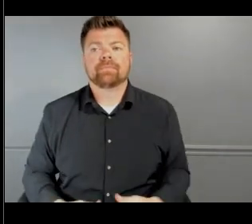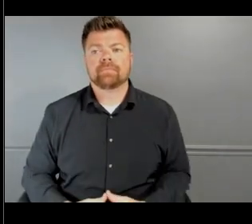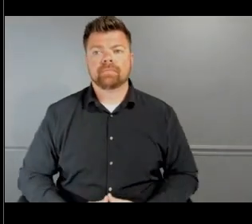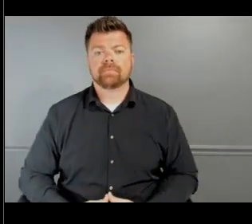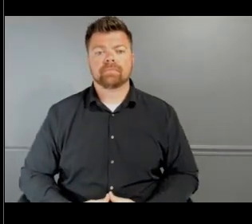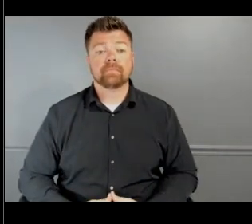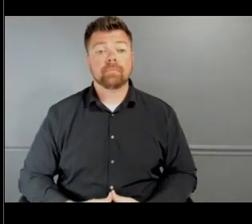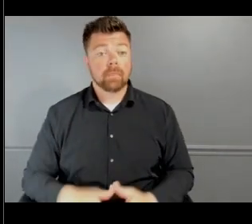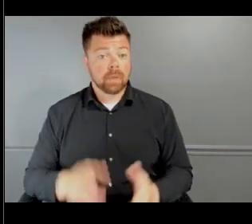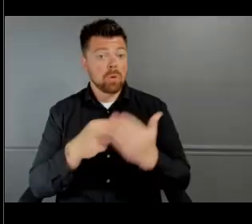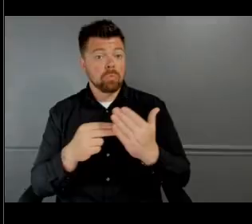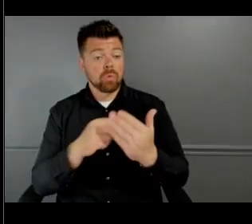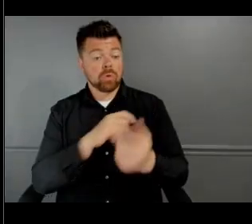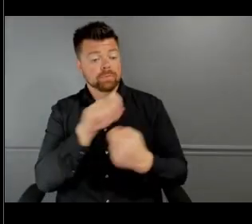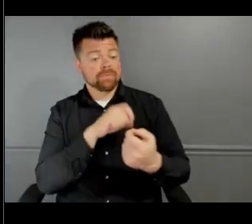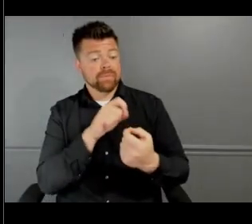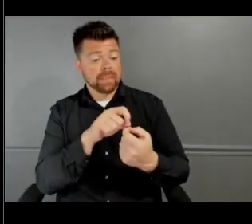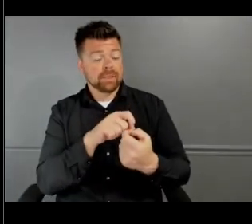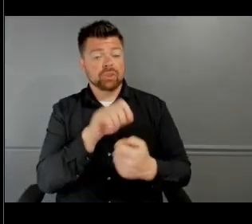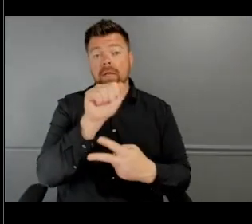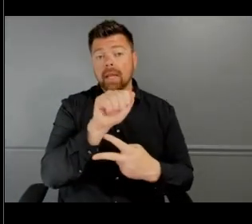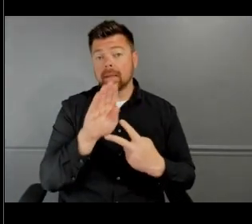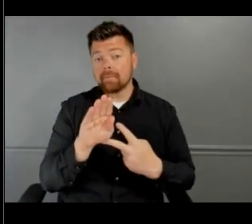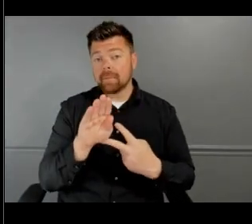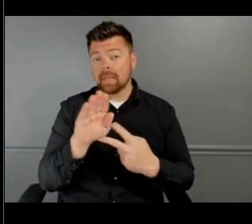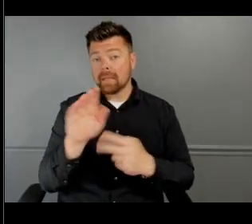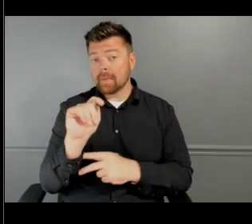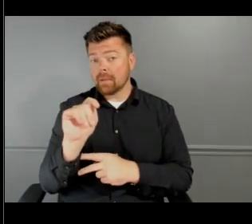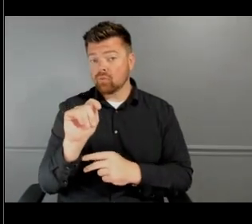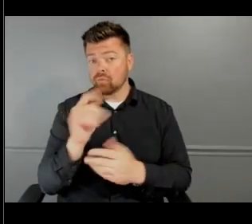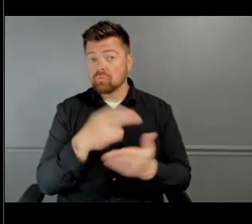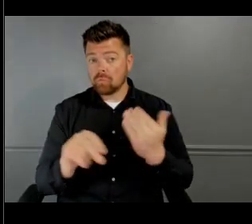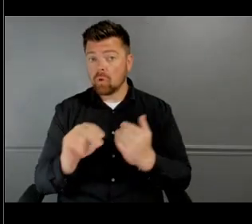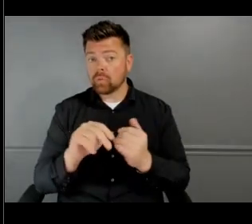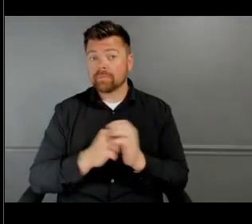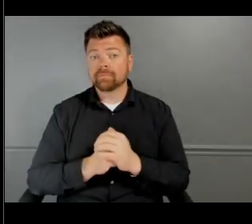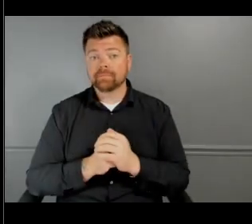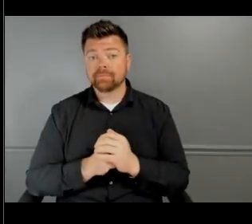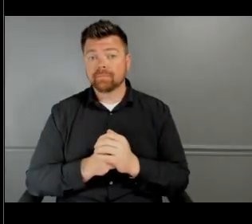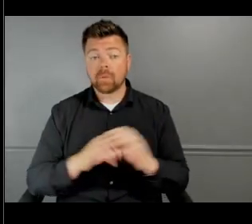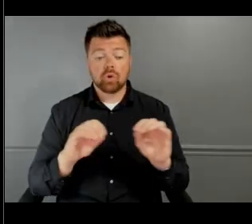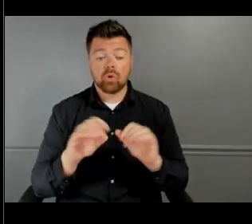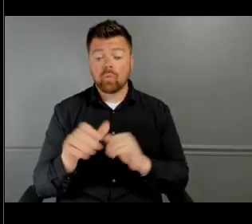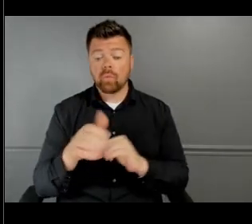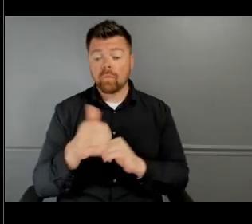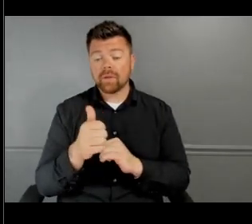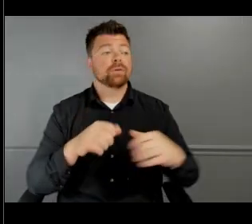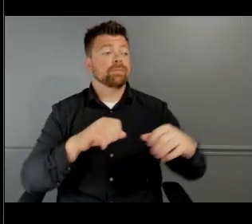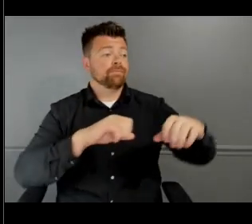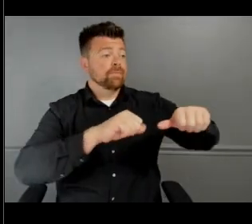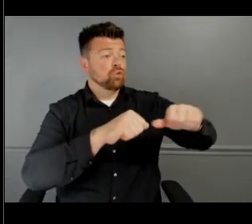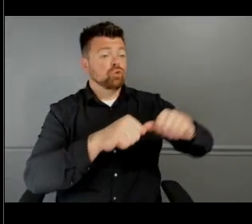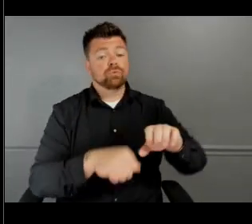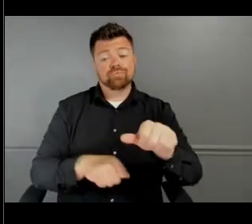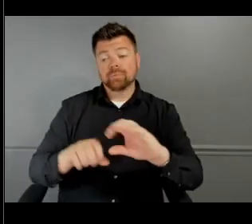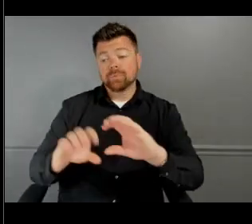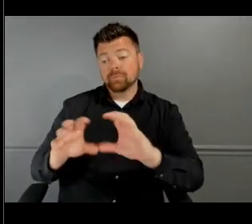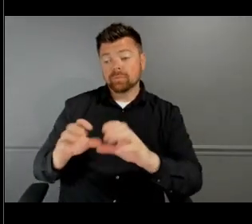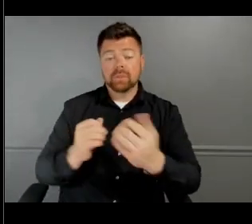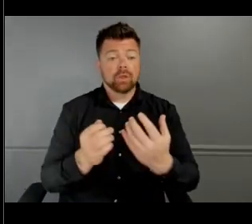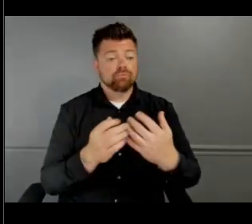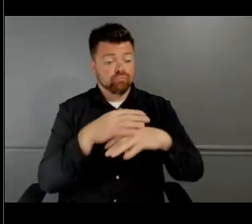In both specification A and B bathrooms, no other fixture may overlap the clear floor